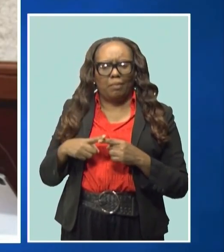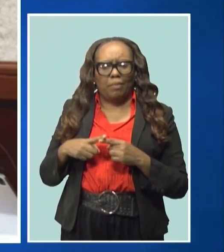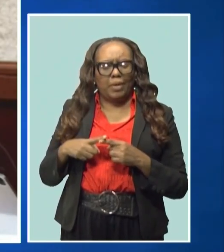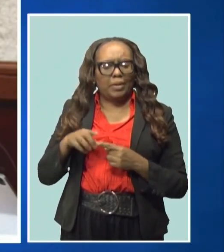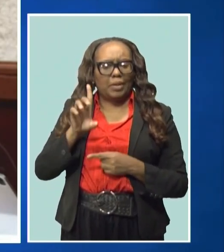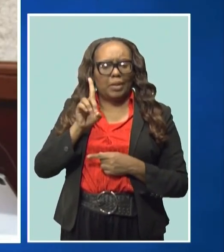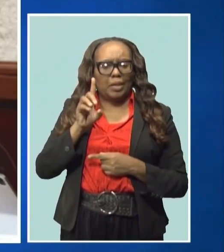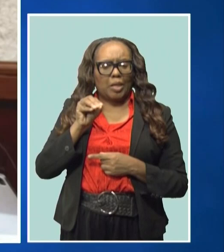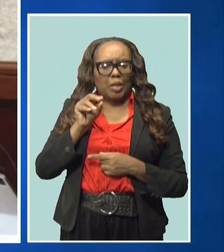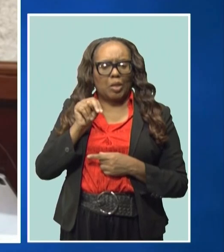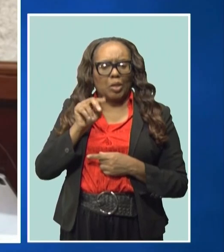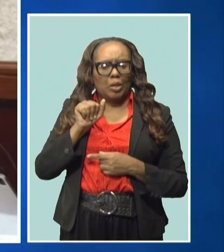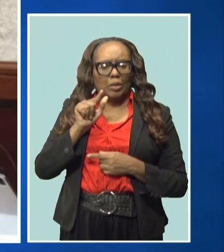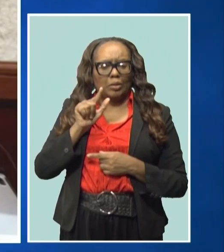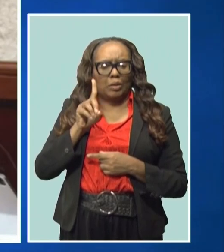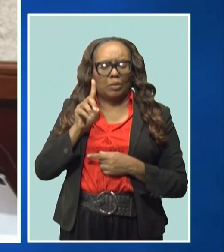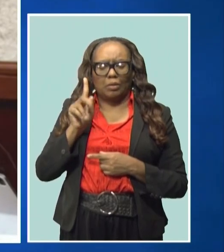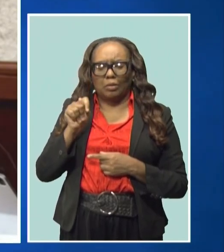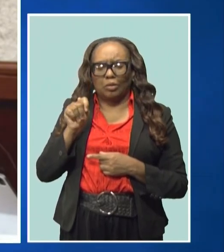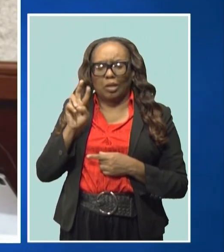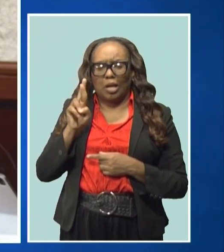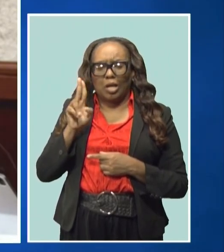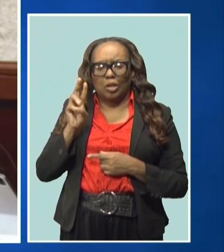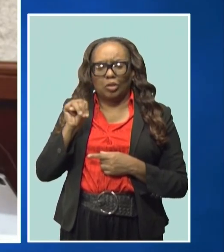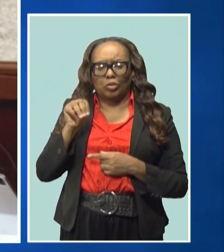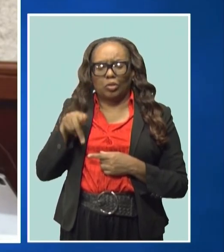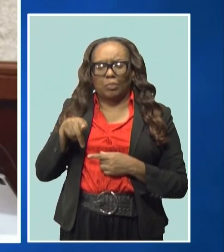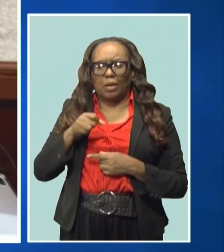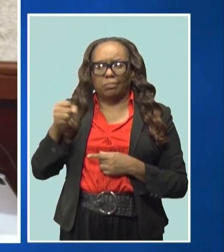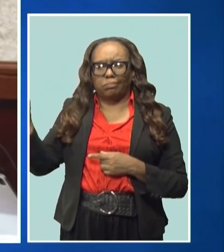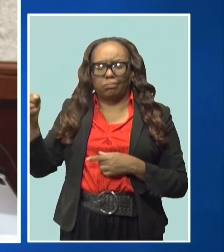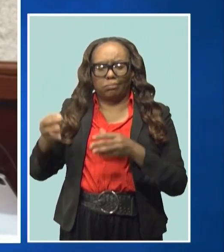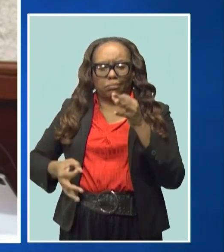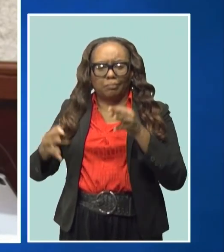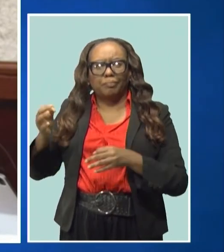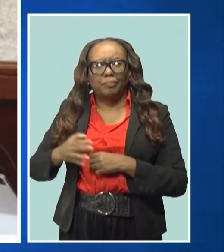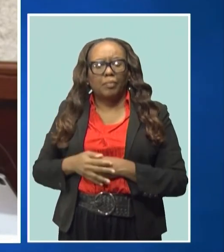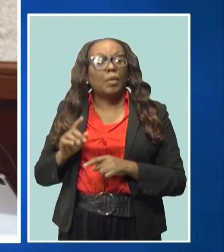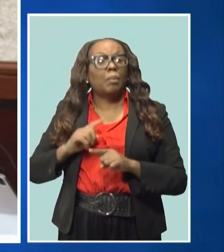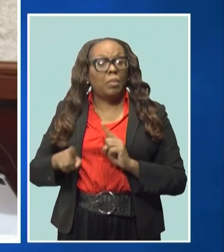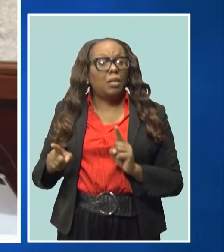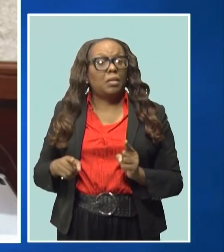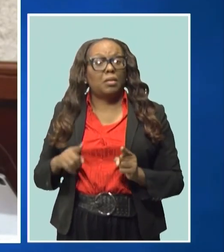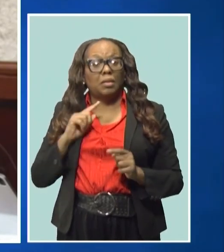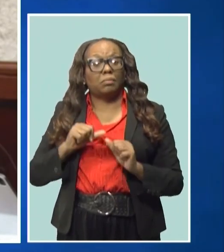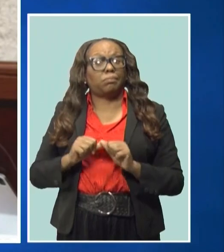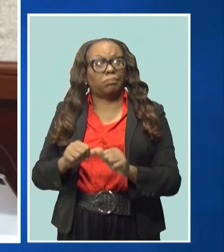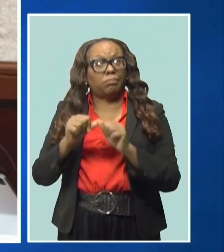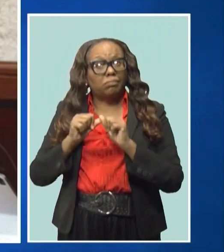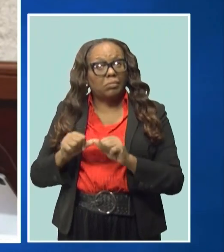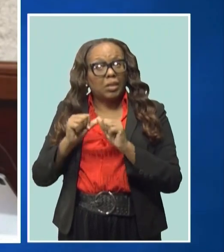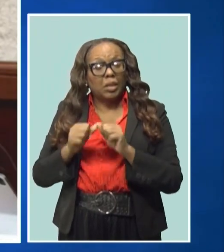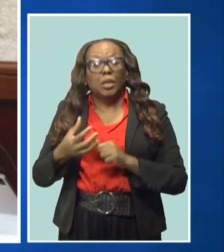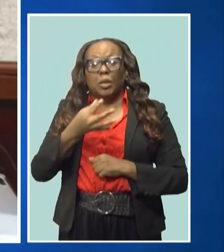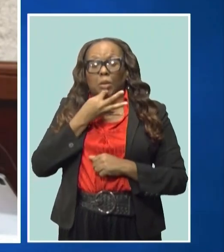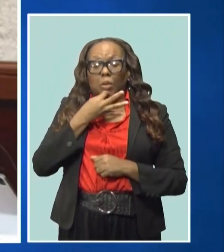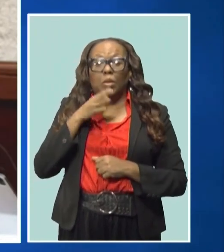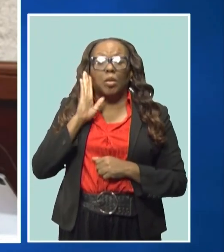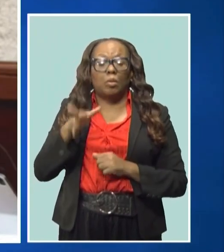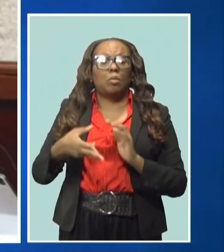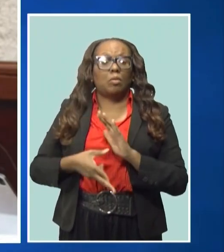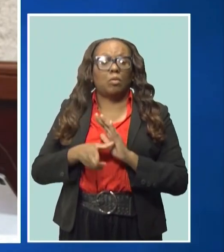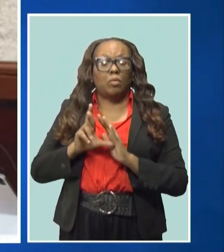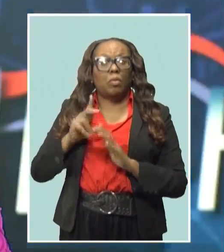a jury. And of course, the jury system is also going to be coming up for review very shortly.